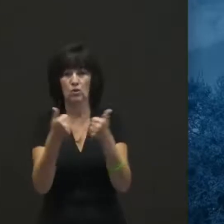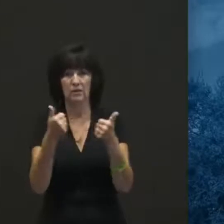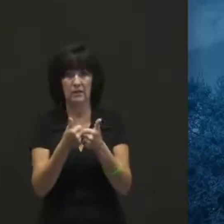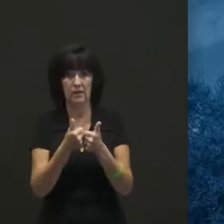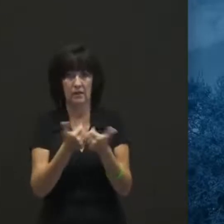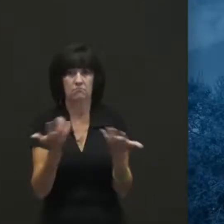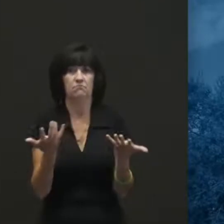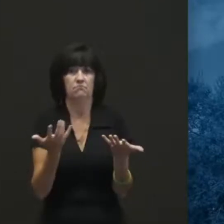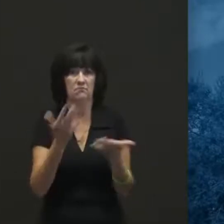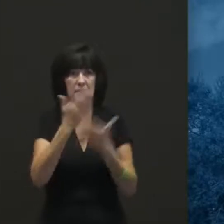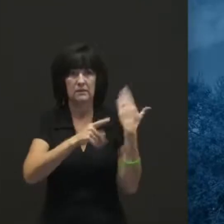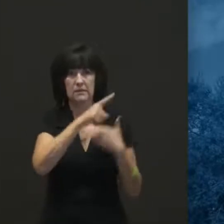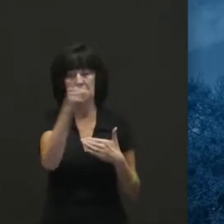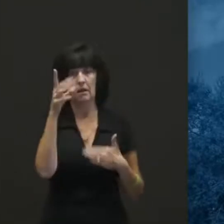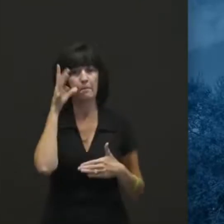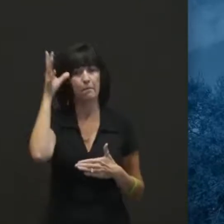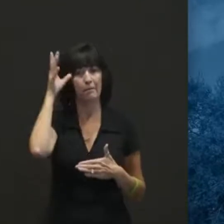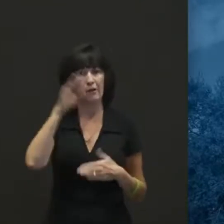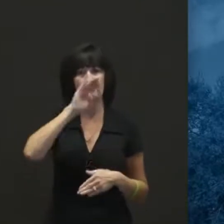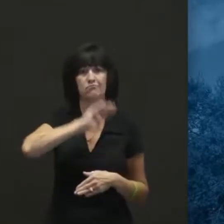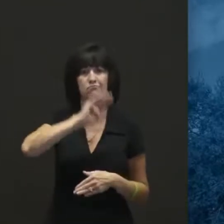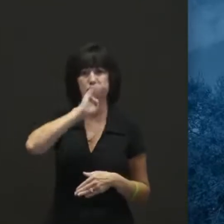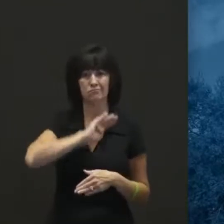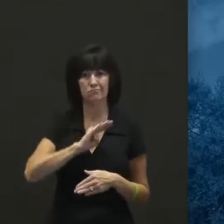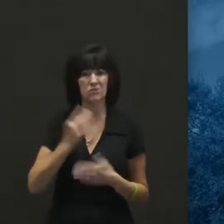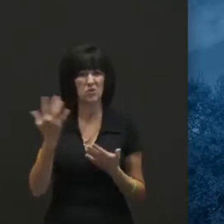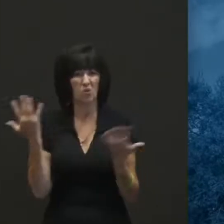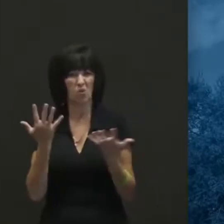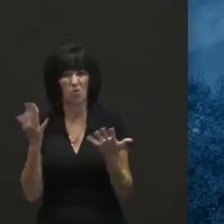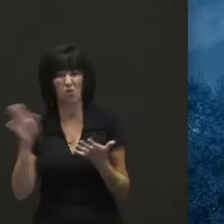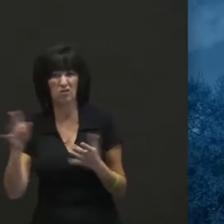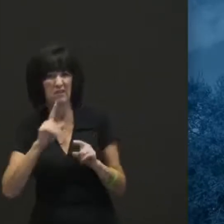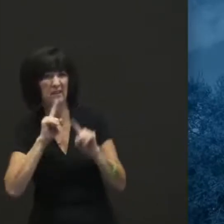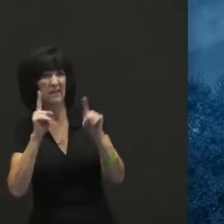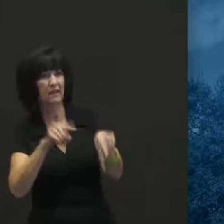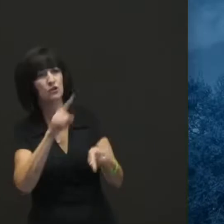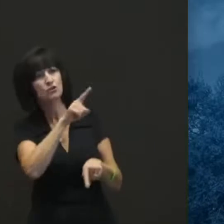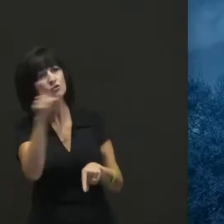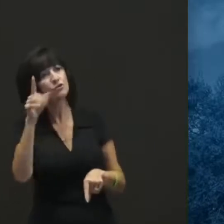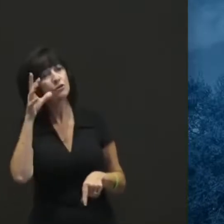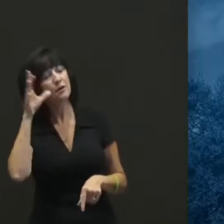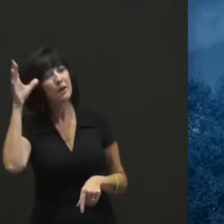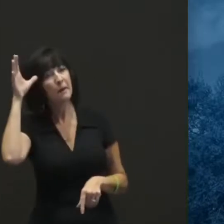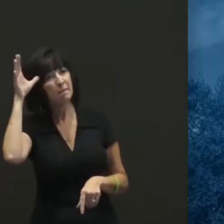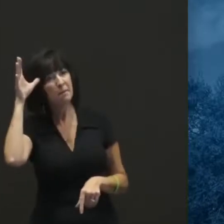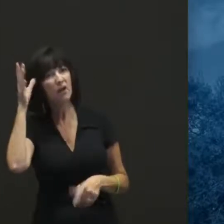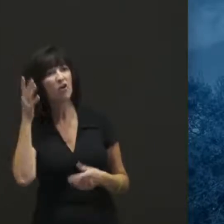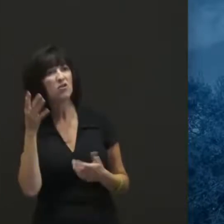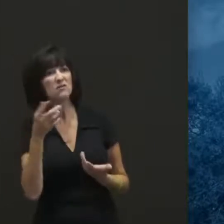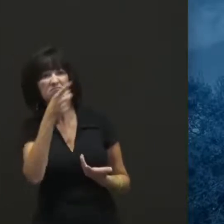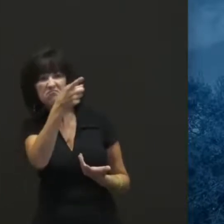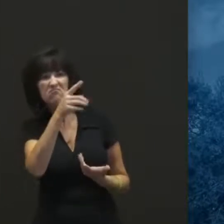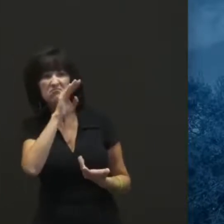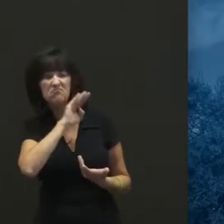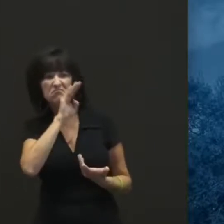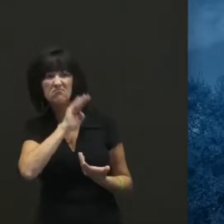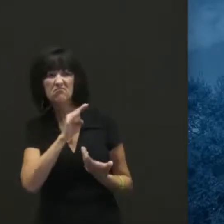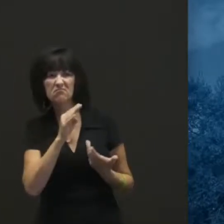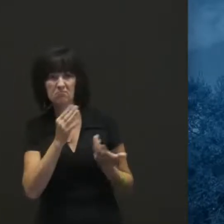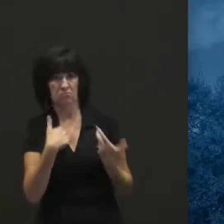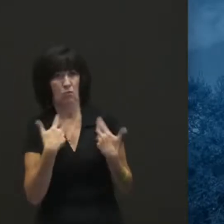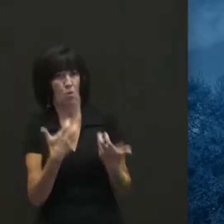have a lot of sympathy for those parents. One of the great things about being a parent, I think,